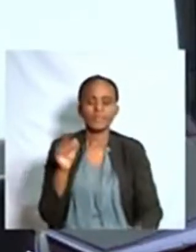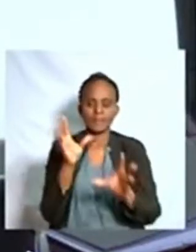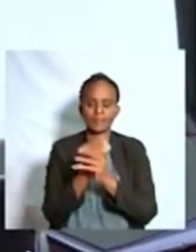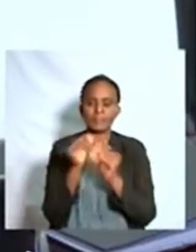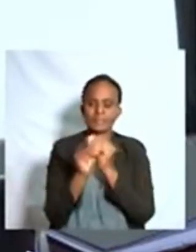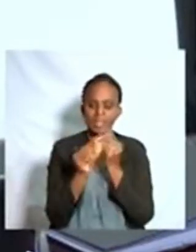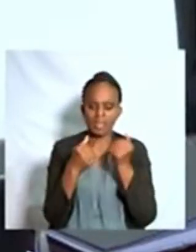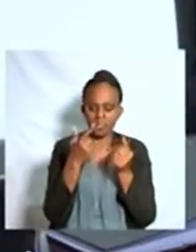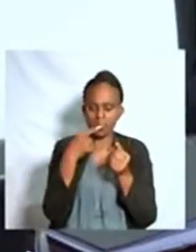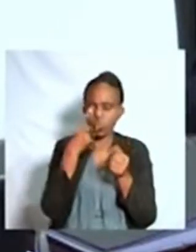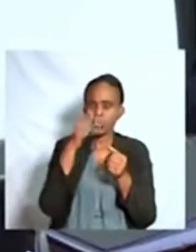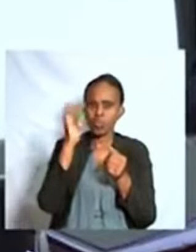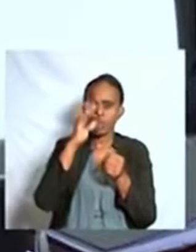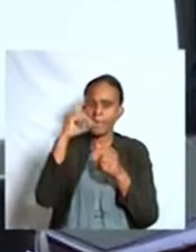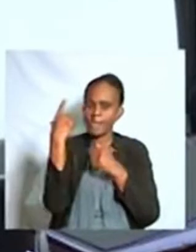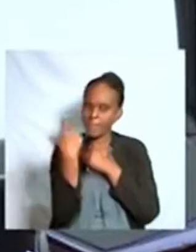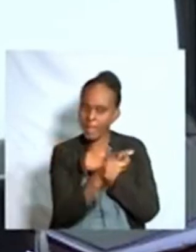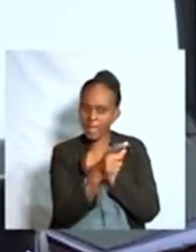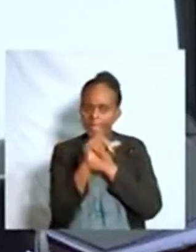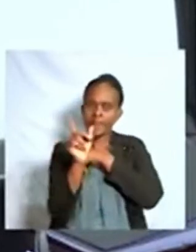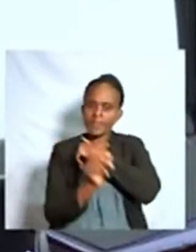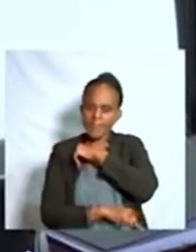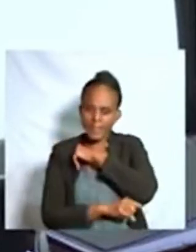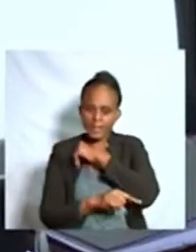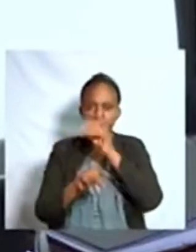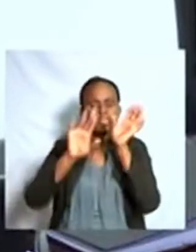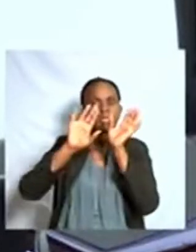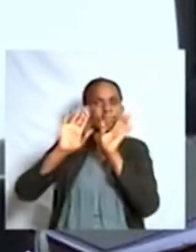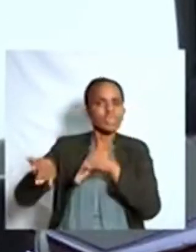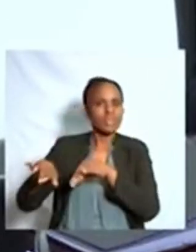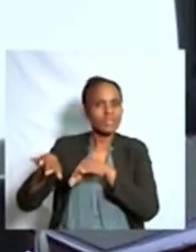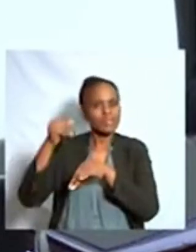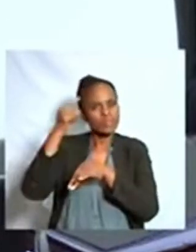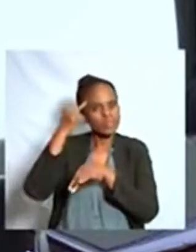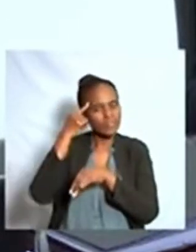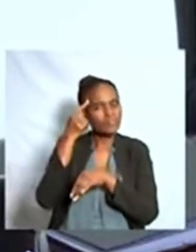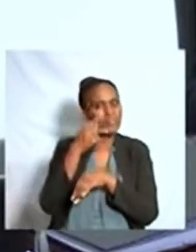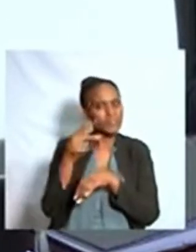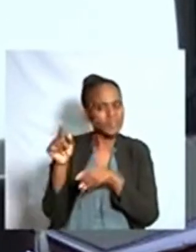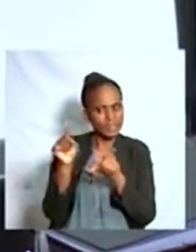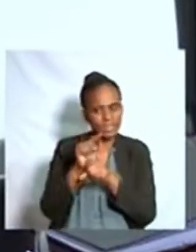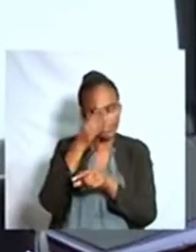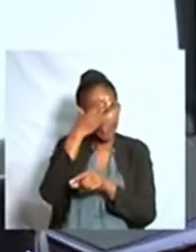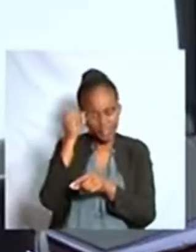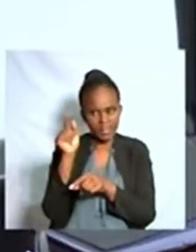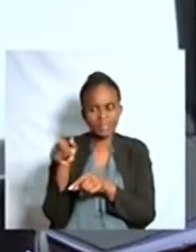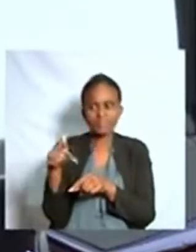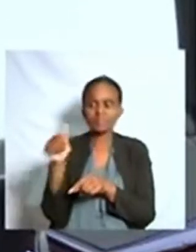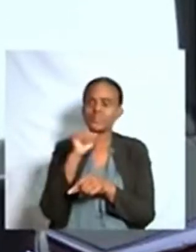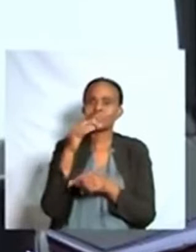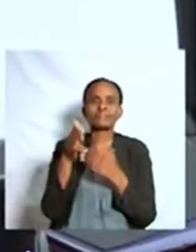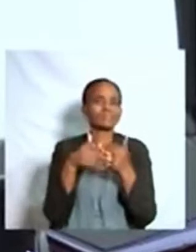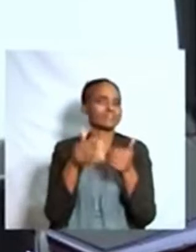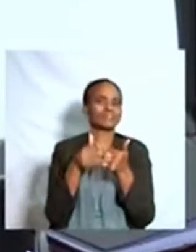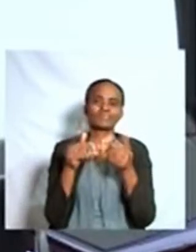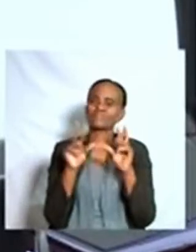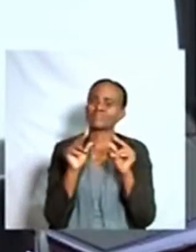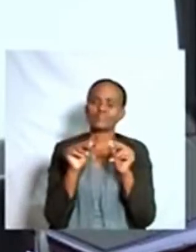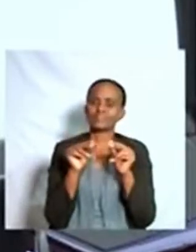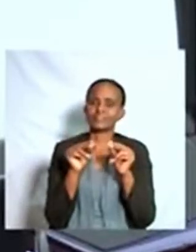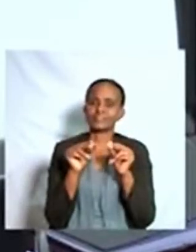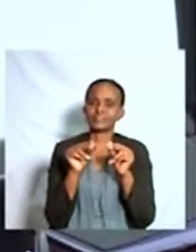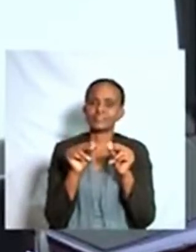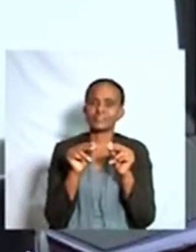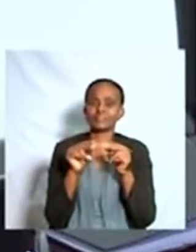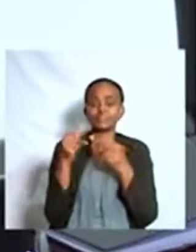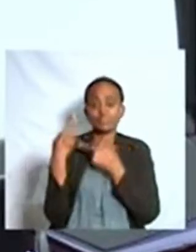Who is going to be charged? You go and just dump government property there, and then you forget. You don't look after it. So at whose